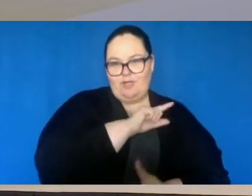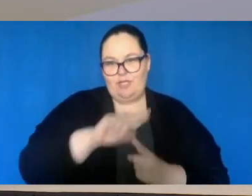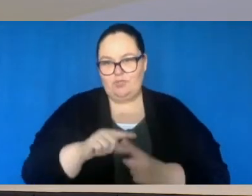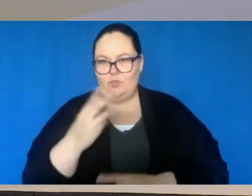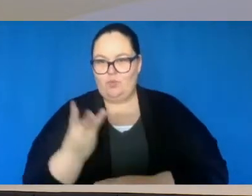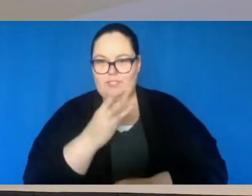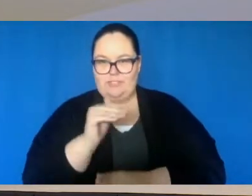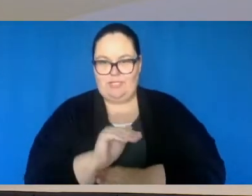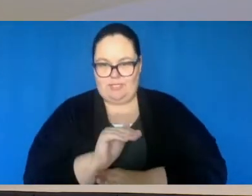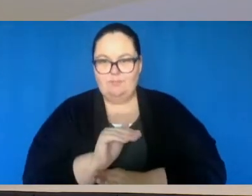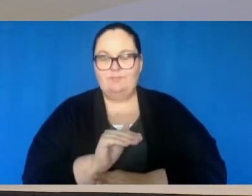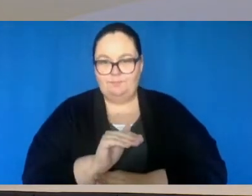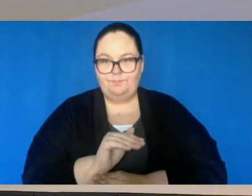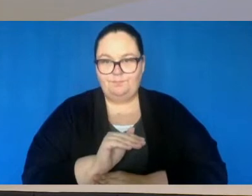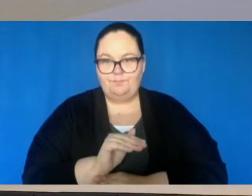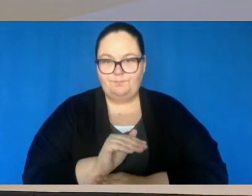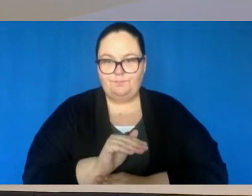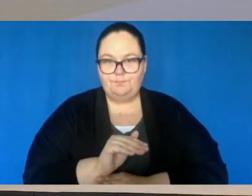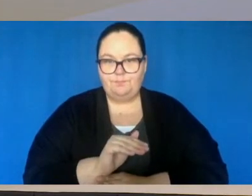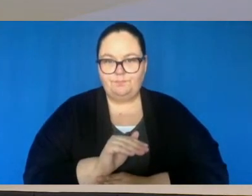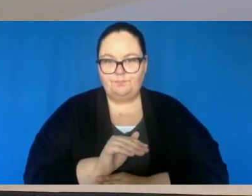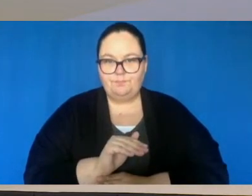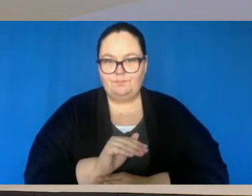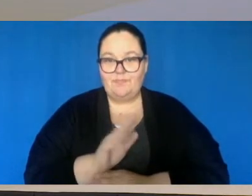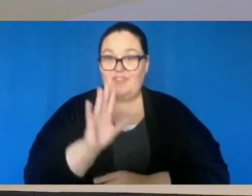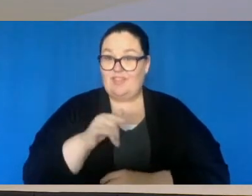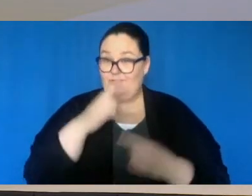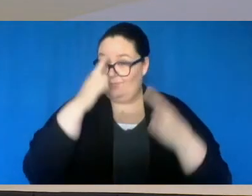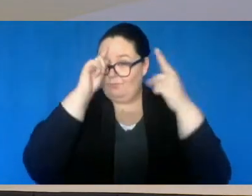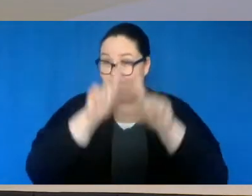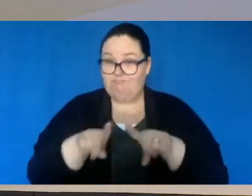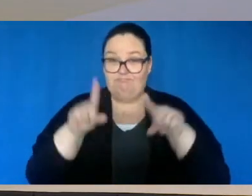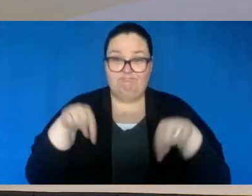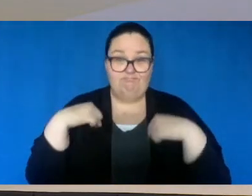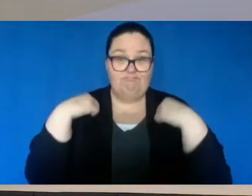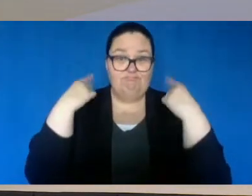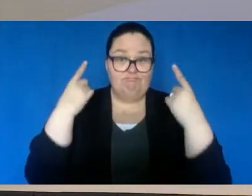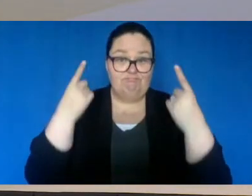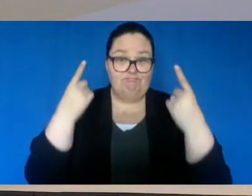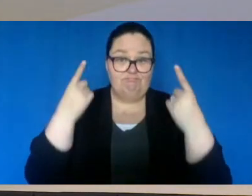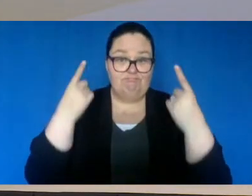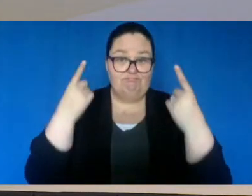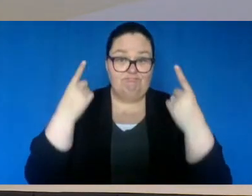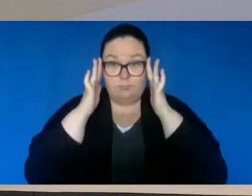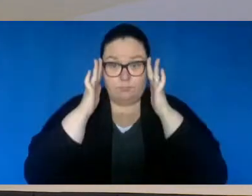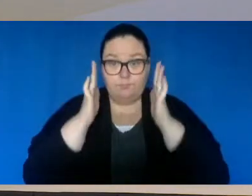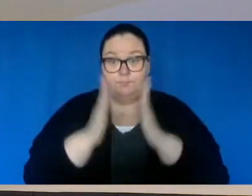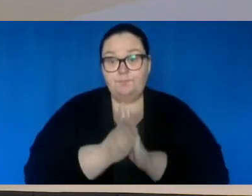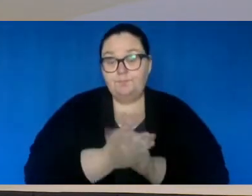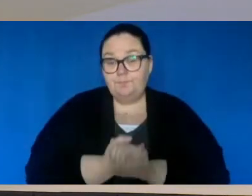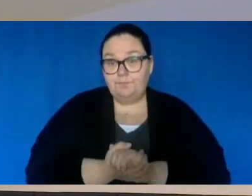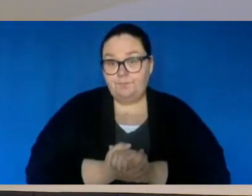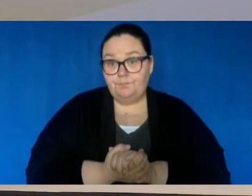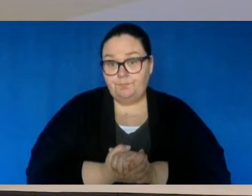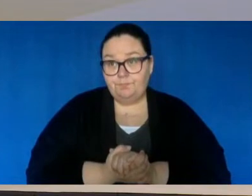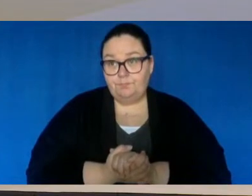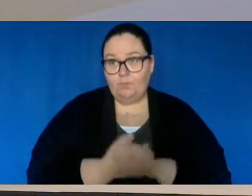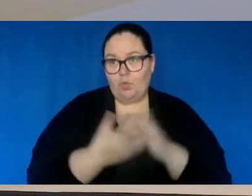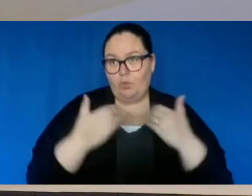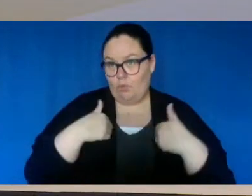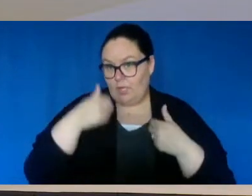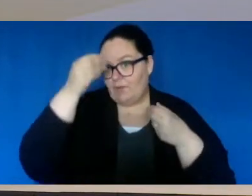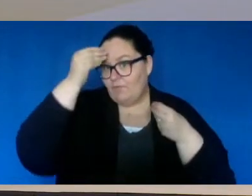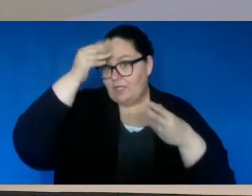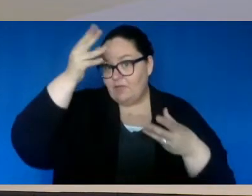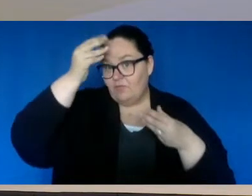night. And so that is what we had agreed to at the beginning. And we have data